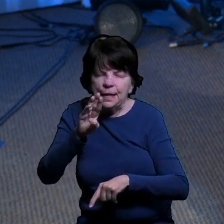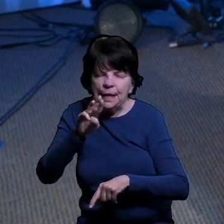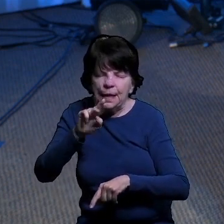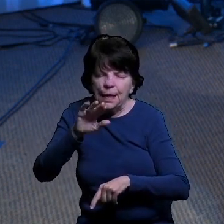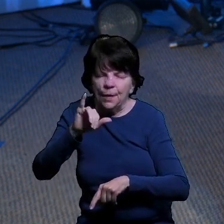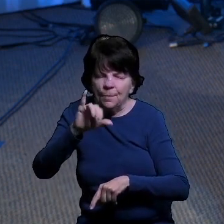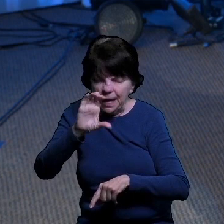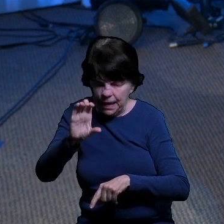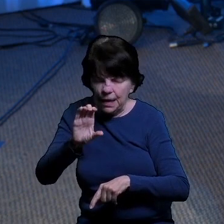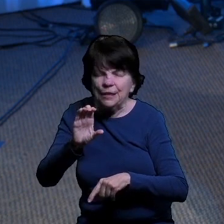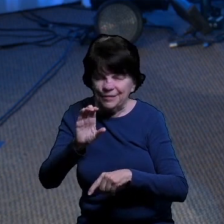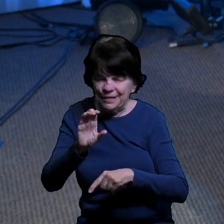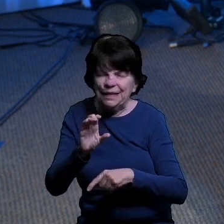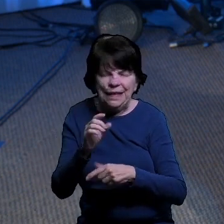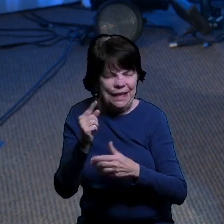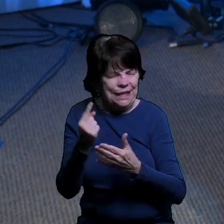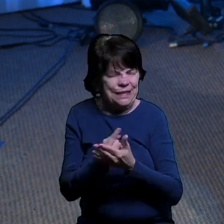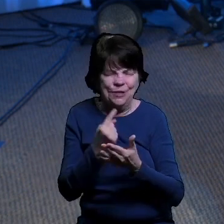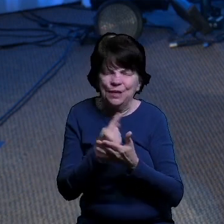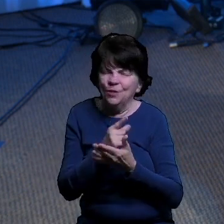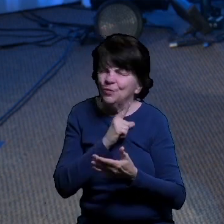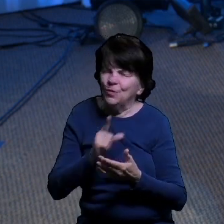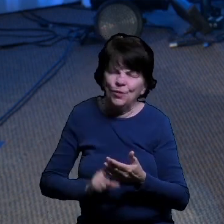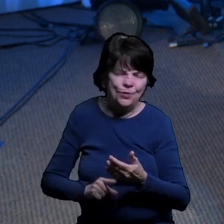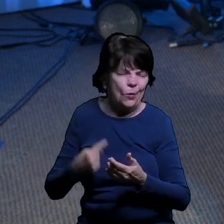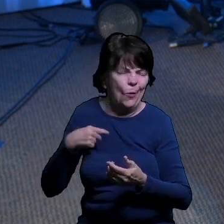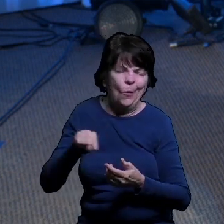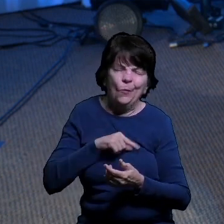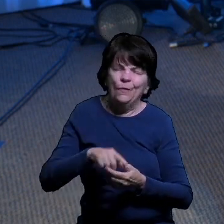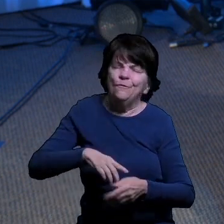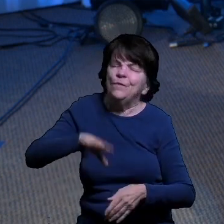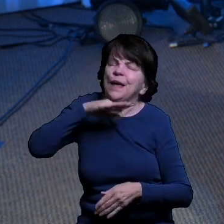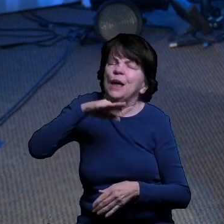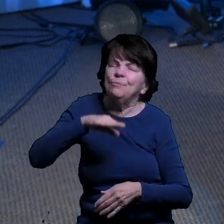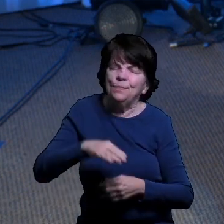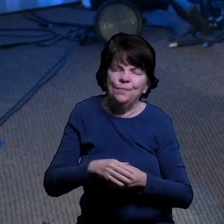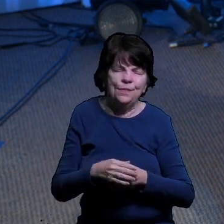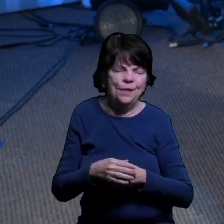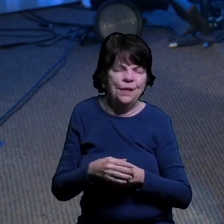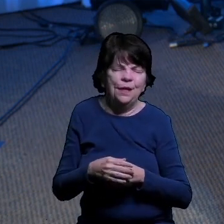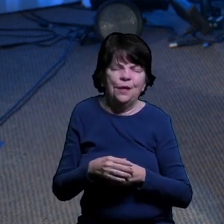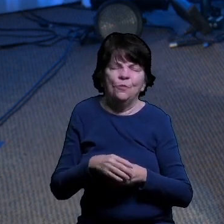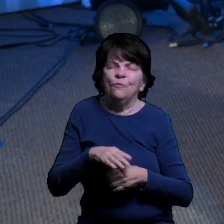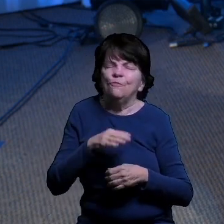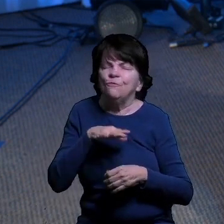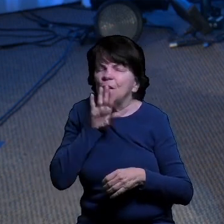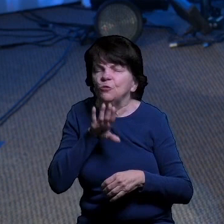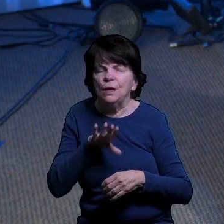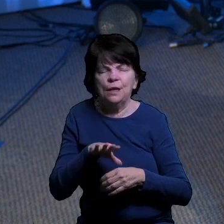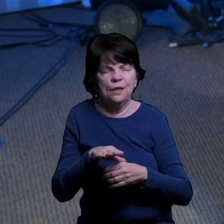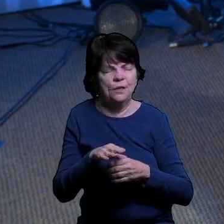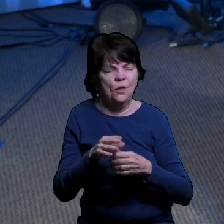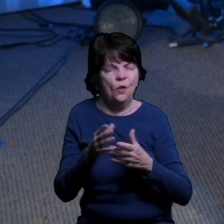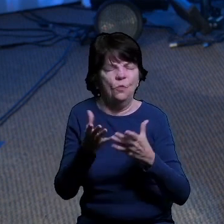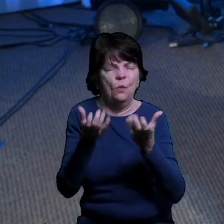us, that we're just frustrated with kind of where things are. We want it to get back to